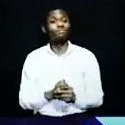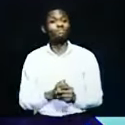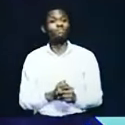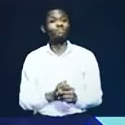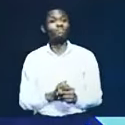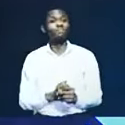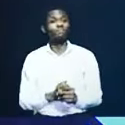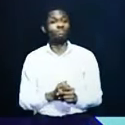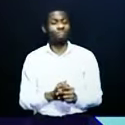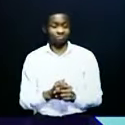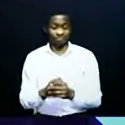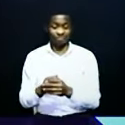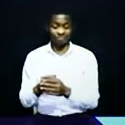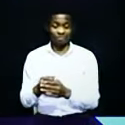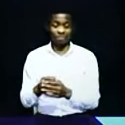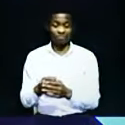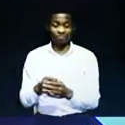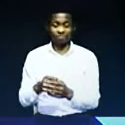Now